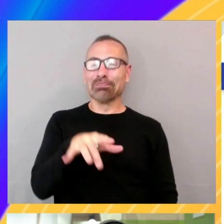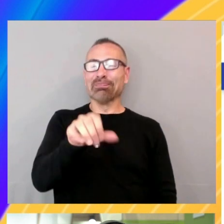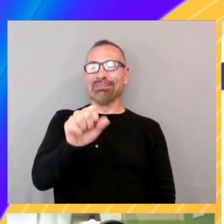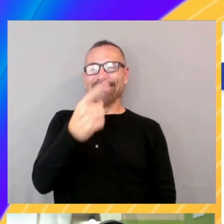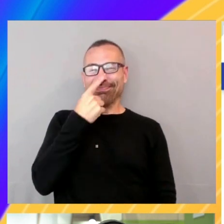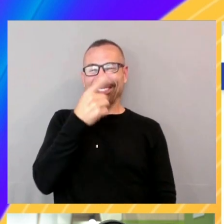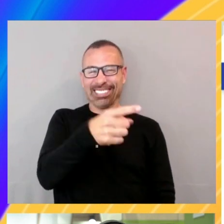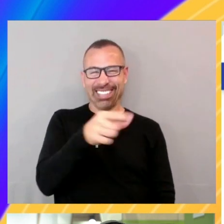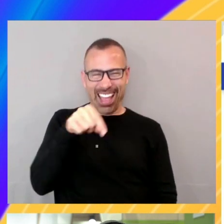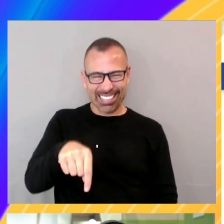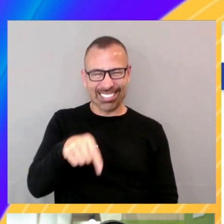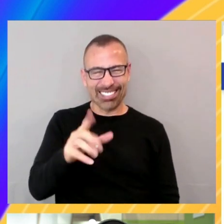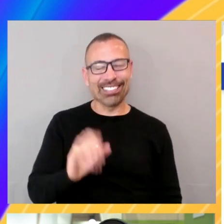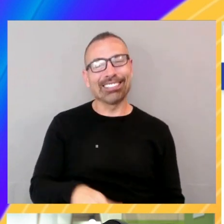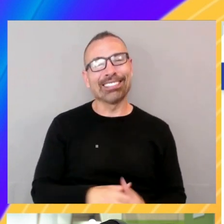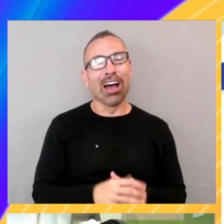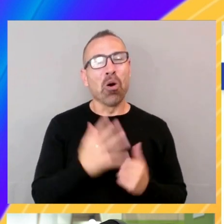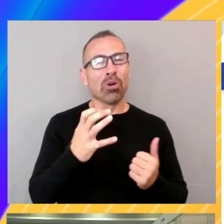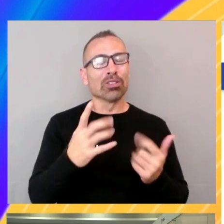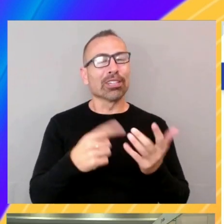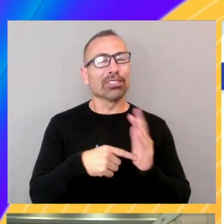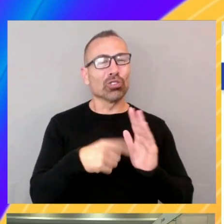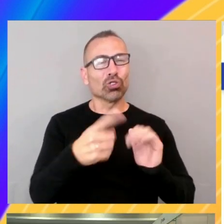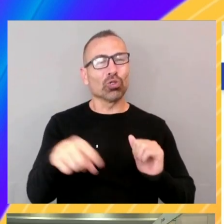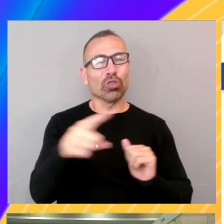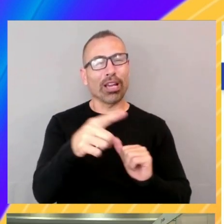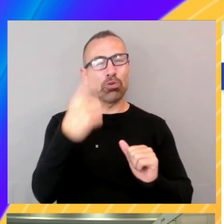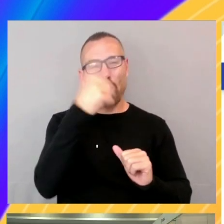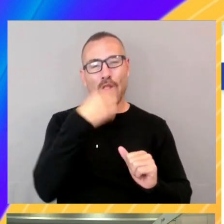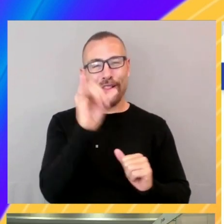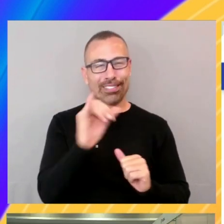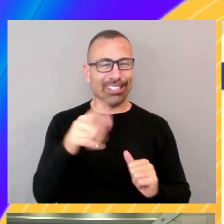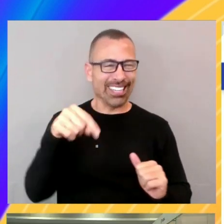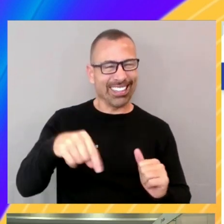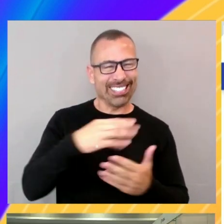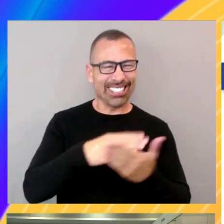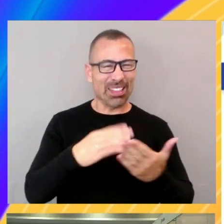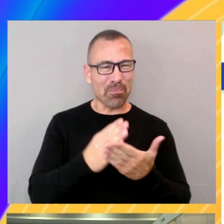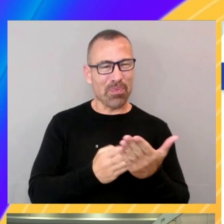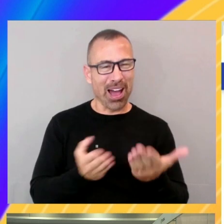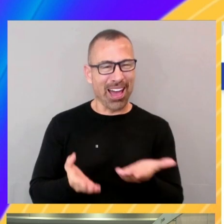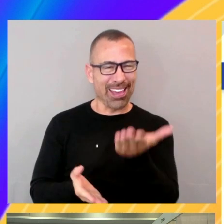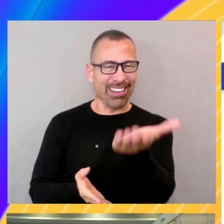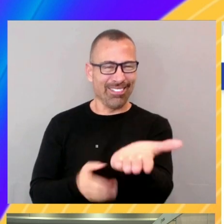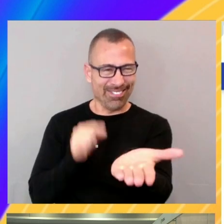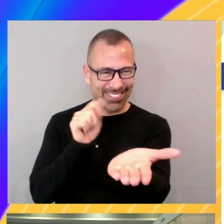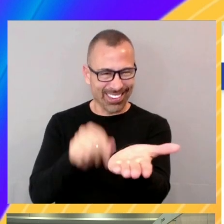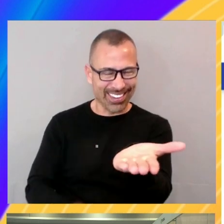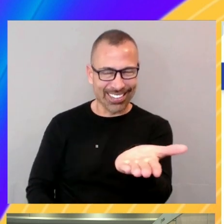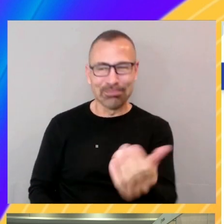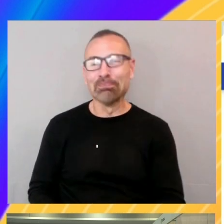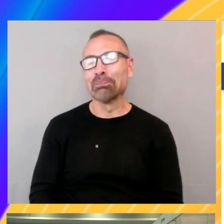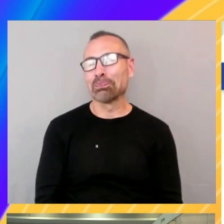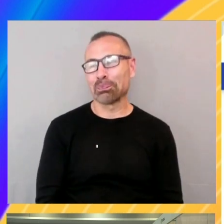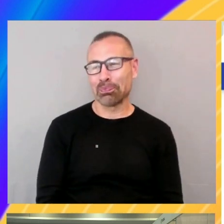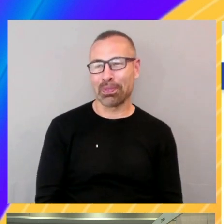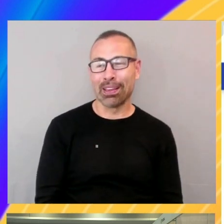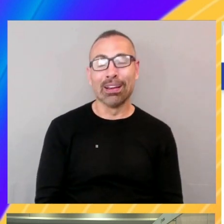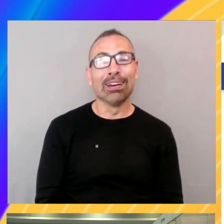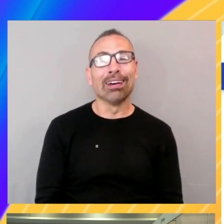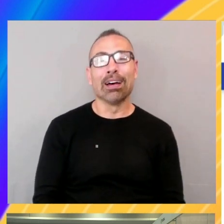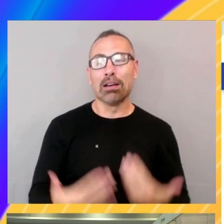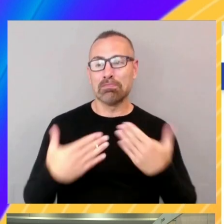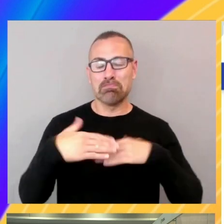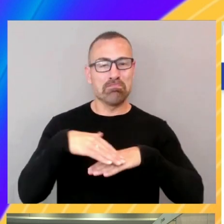terminology. Get into the pie of this. Right, exactly. So yeah, basically I fed this just a